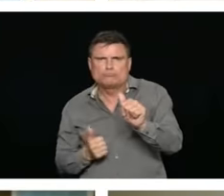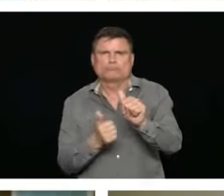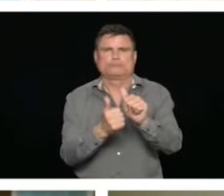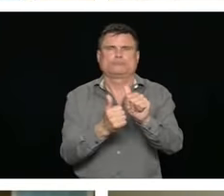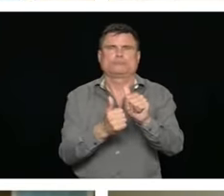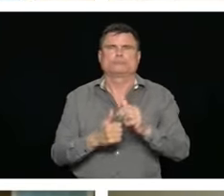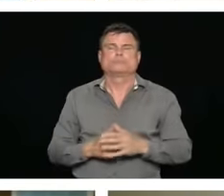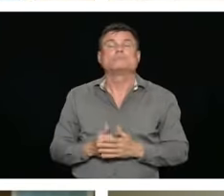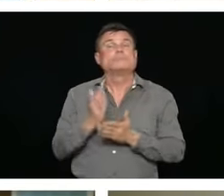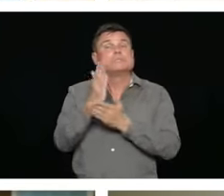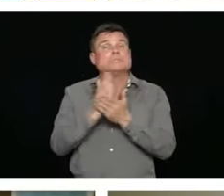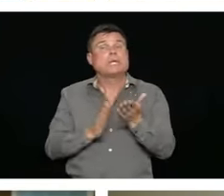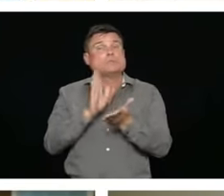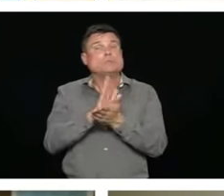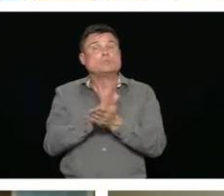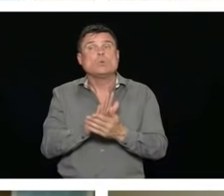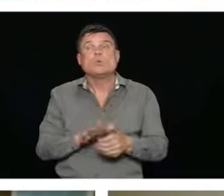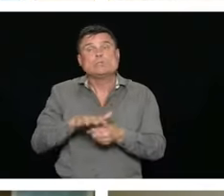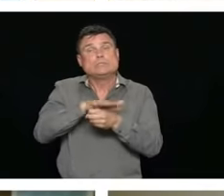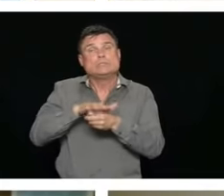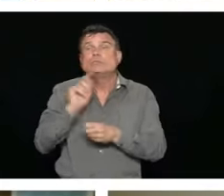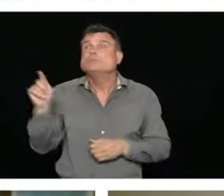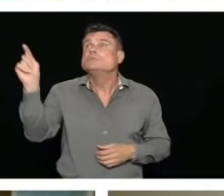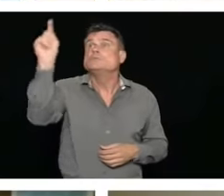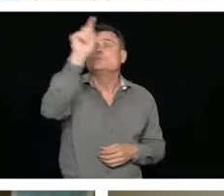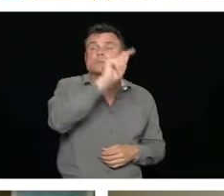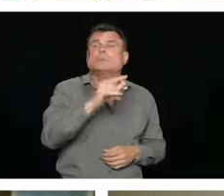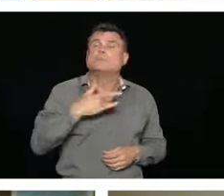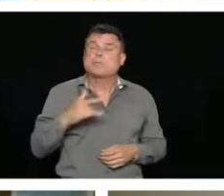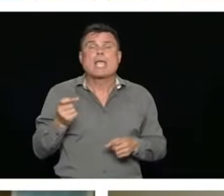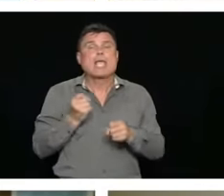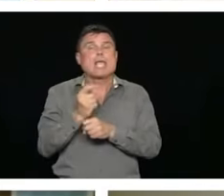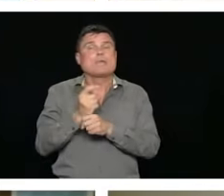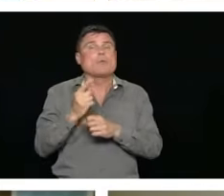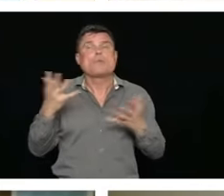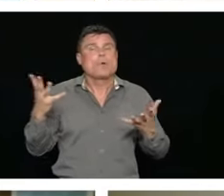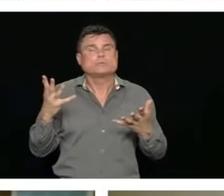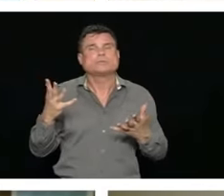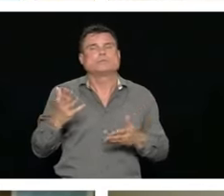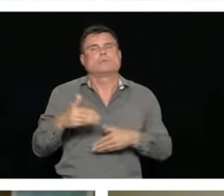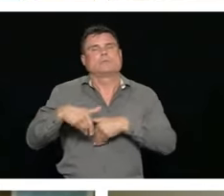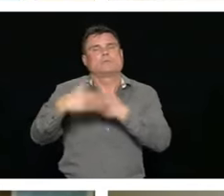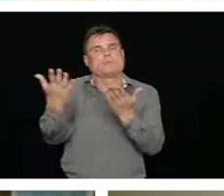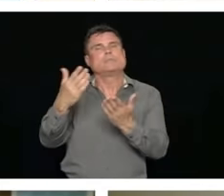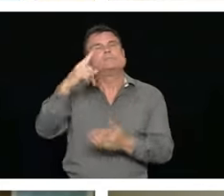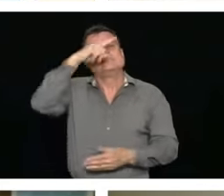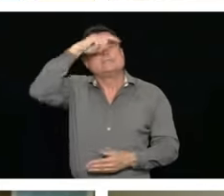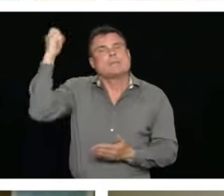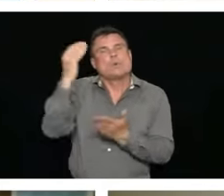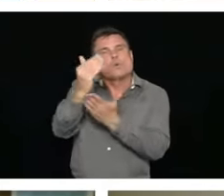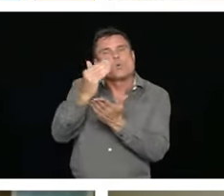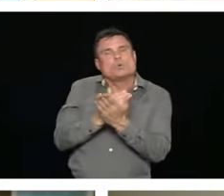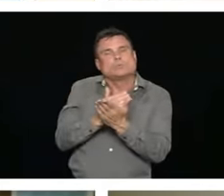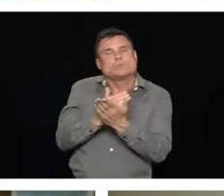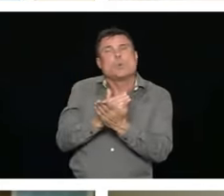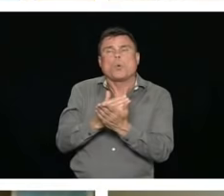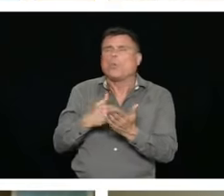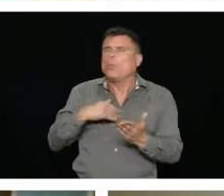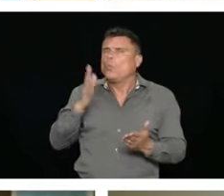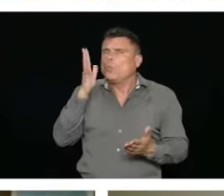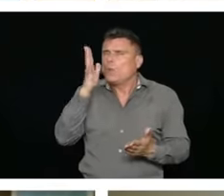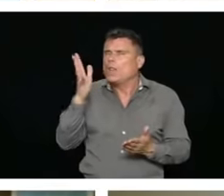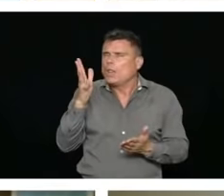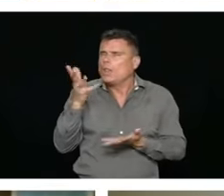school offerings happening, again, physically distanced as we're in this stage. So stay tuned on that. Summer learning